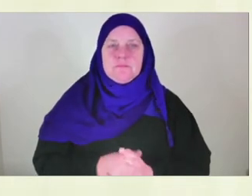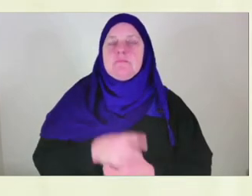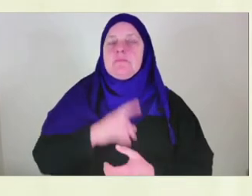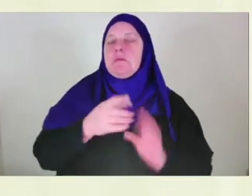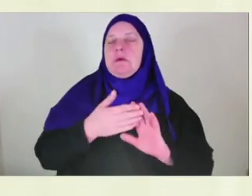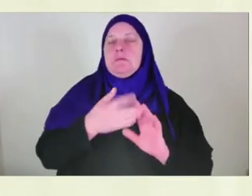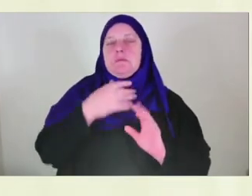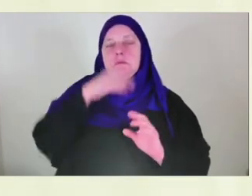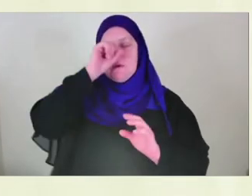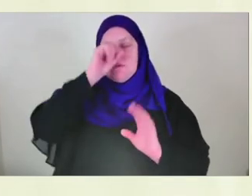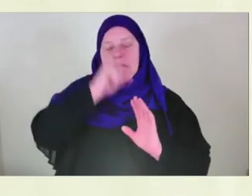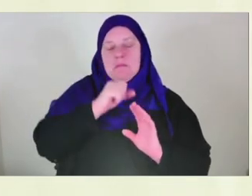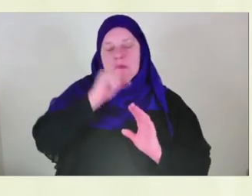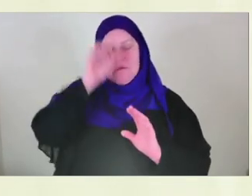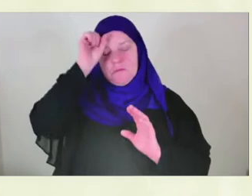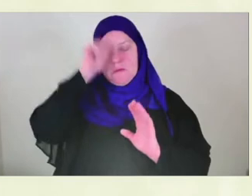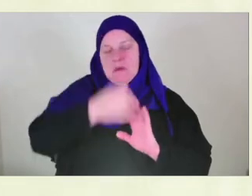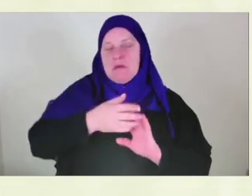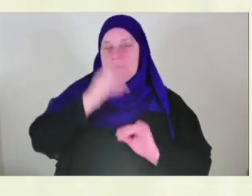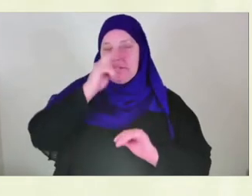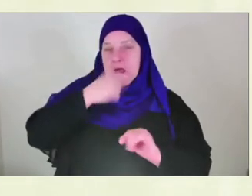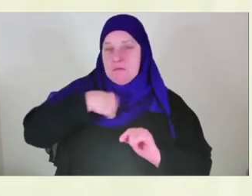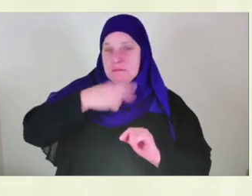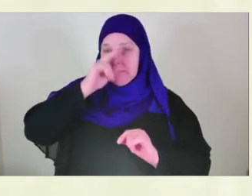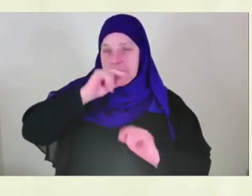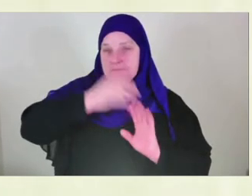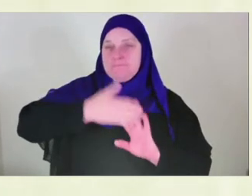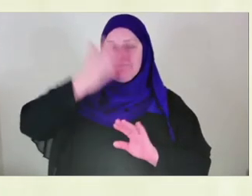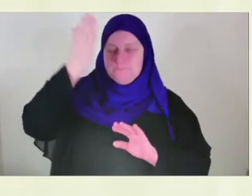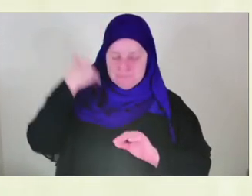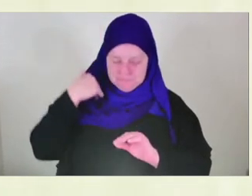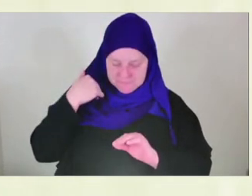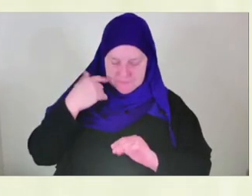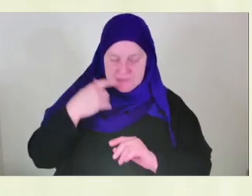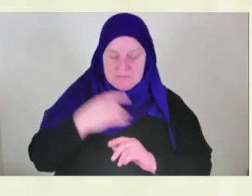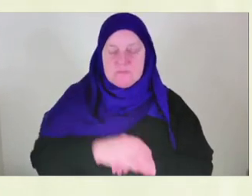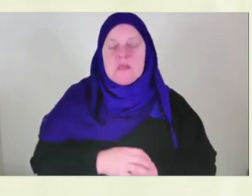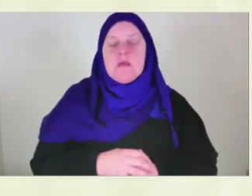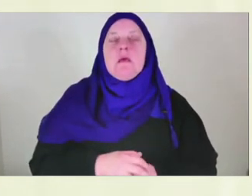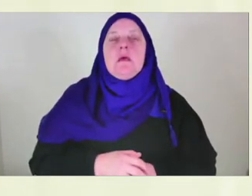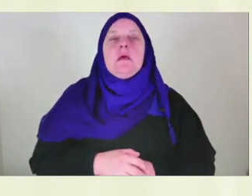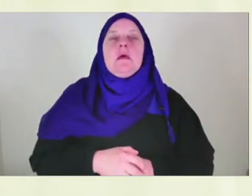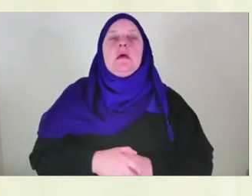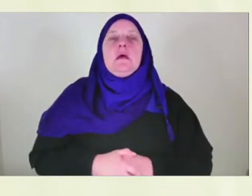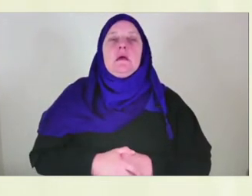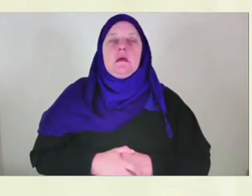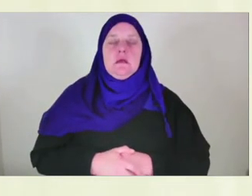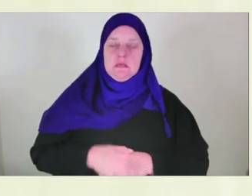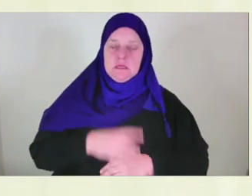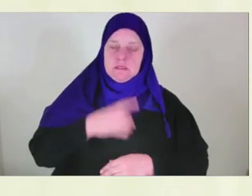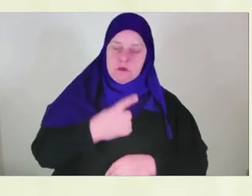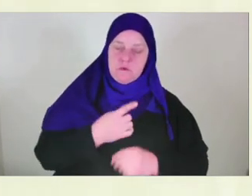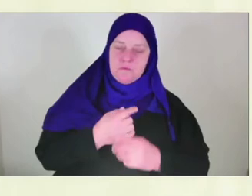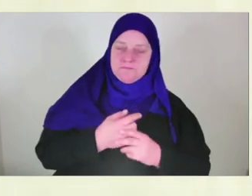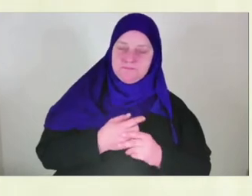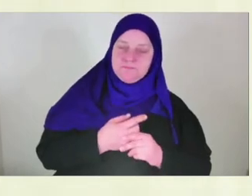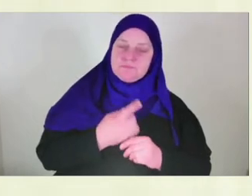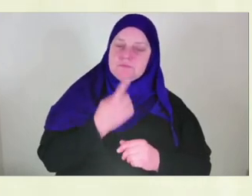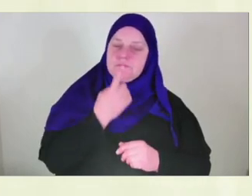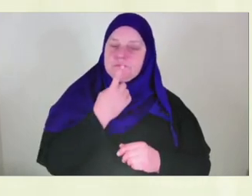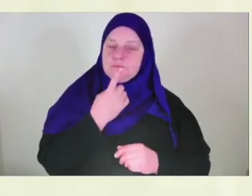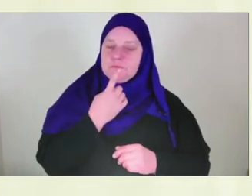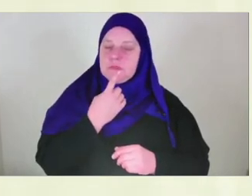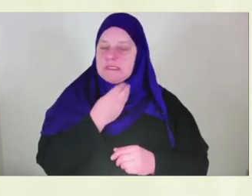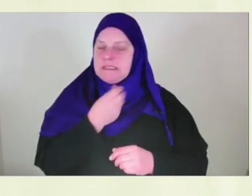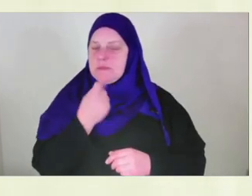influencers internet come and everything, on. Yep. And someone had mentioned something about one of the representatives of one of the marasha. So at the time, my father,